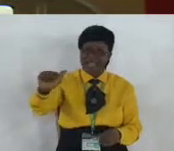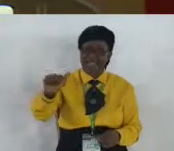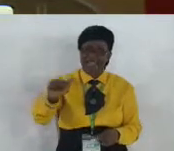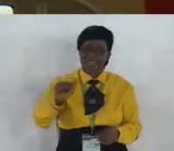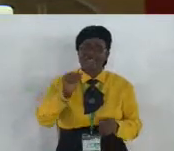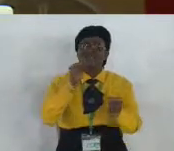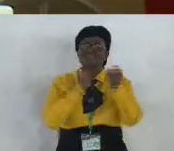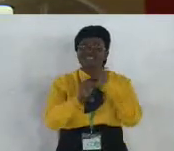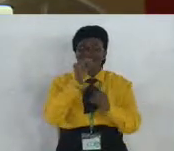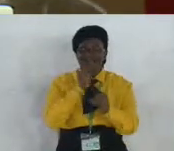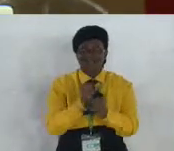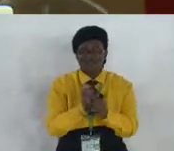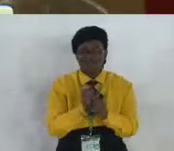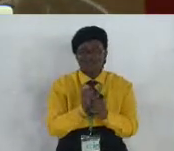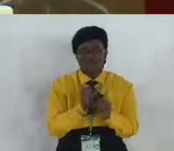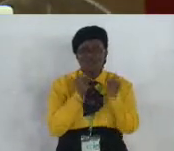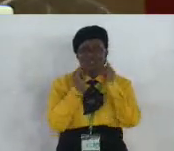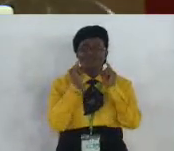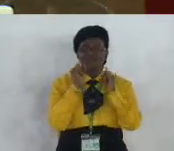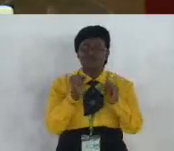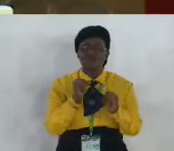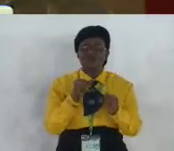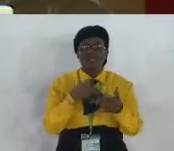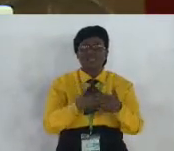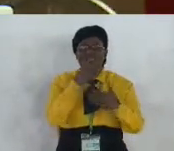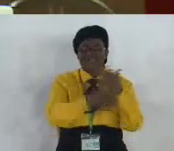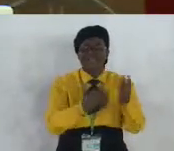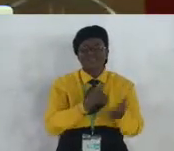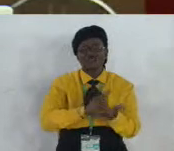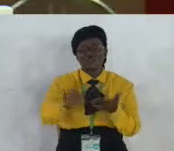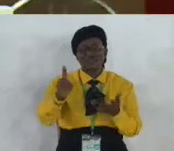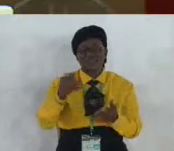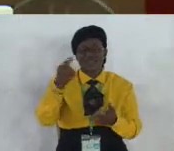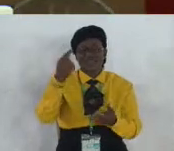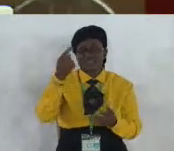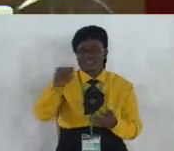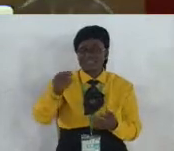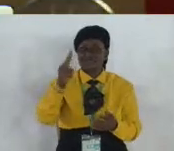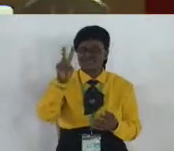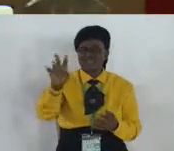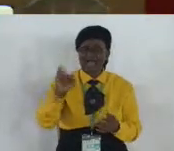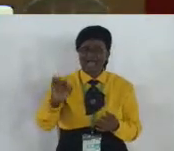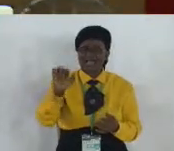interview next week. The visa is given.